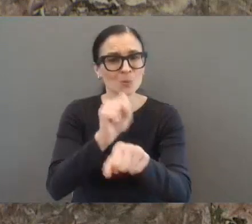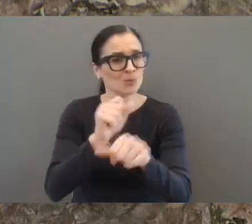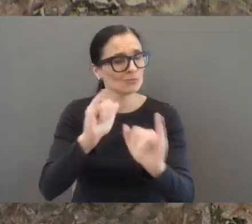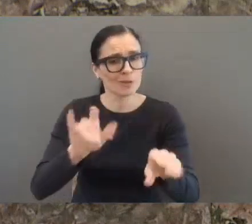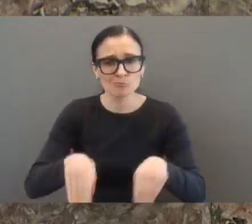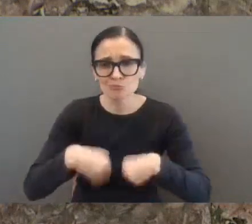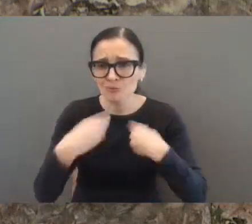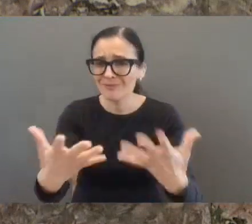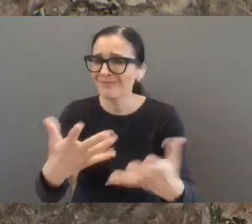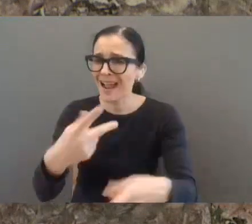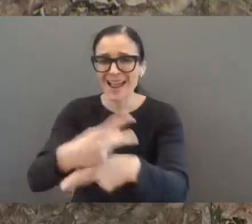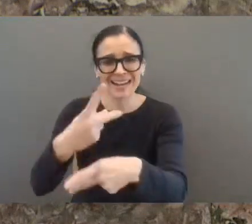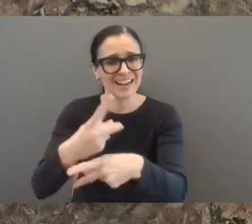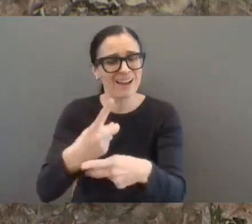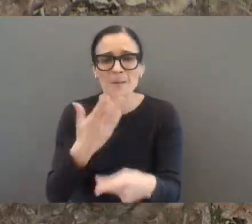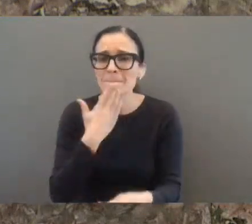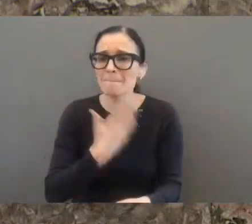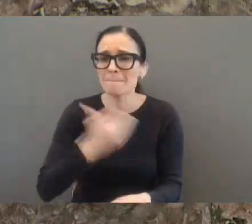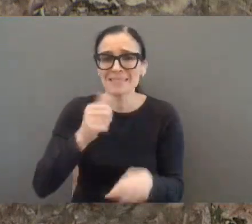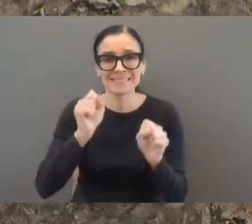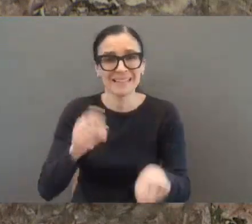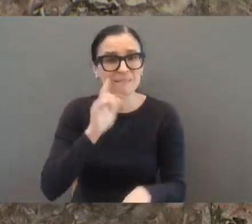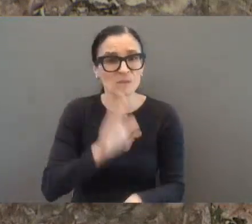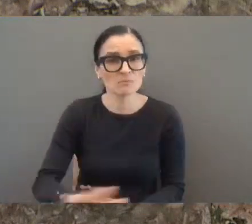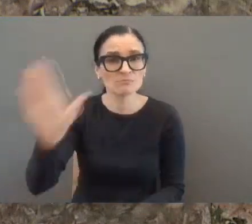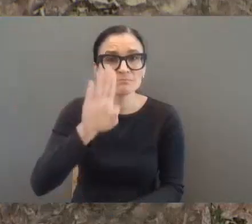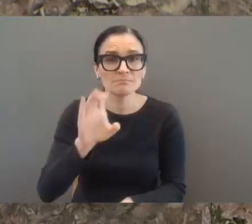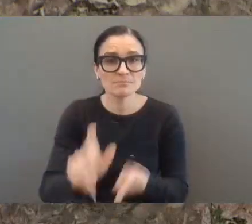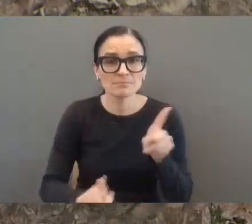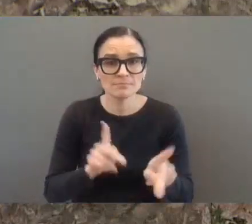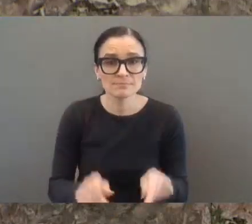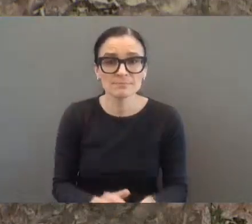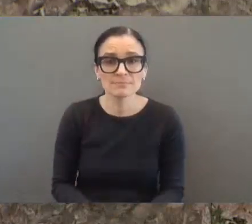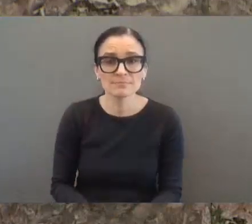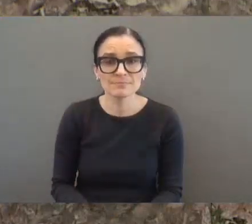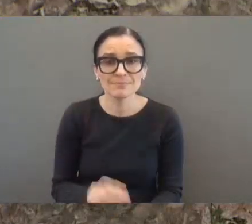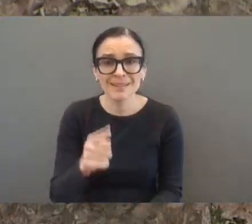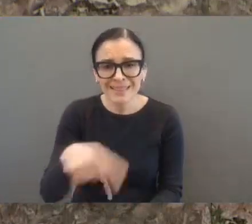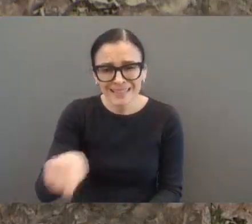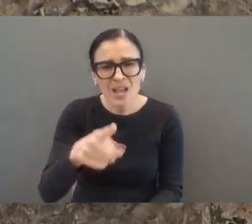Columbia, and I think they deserve our thanks.